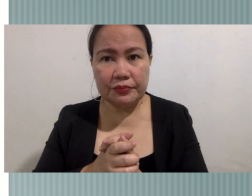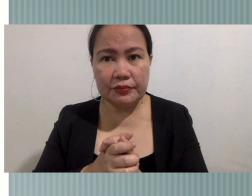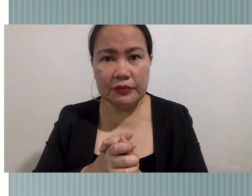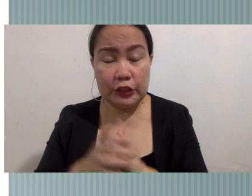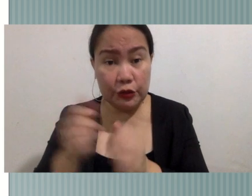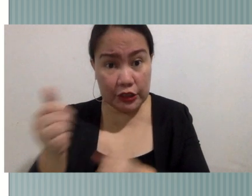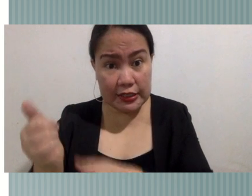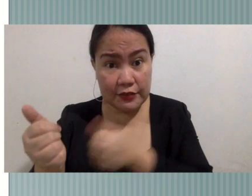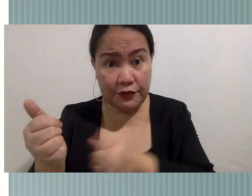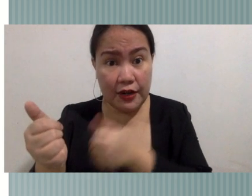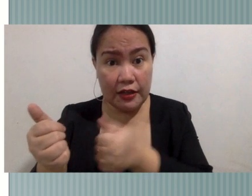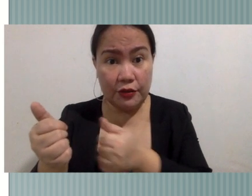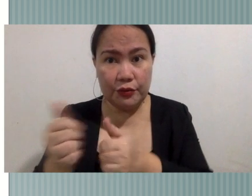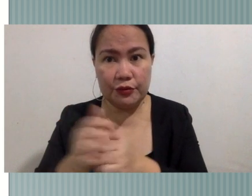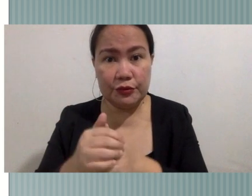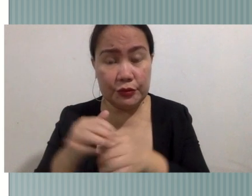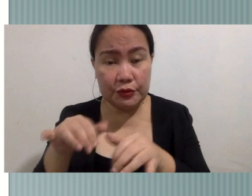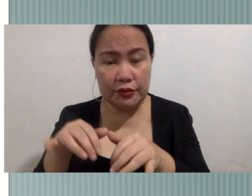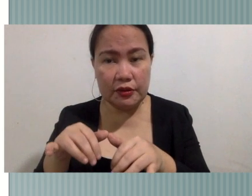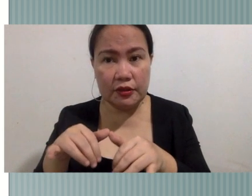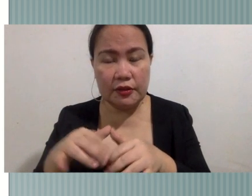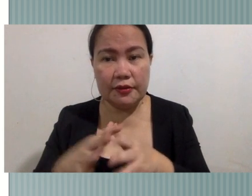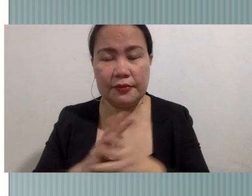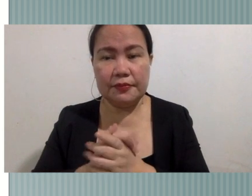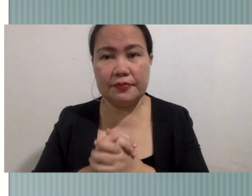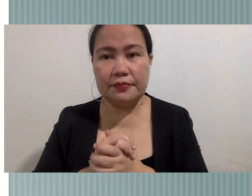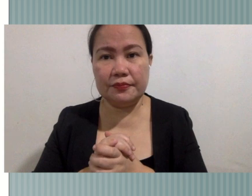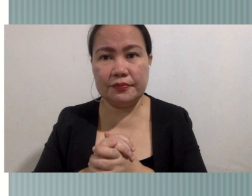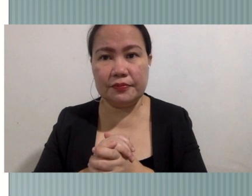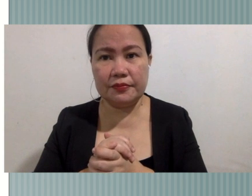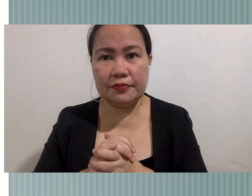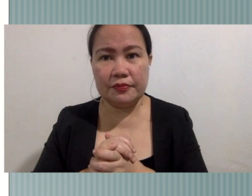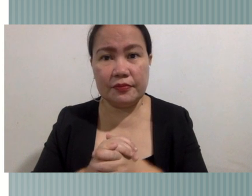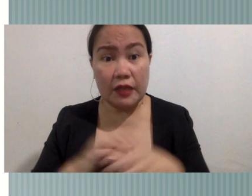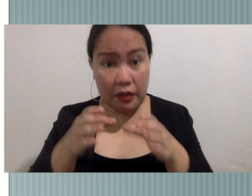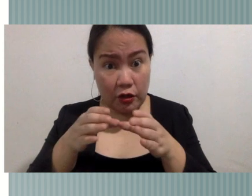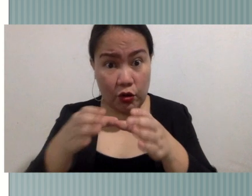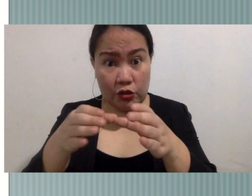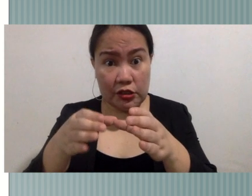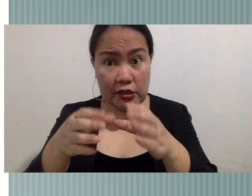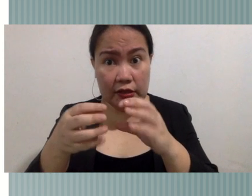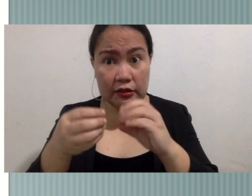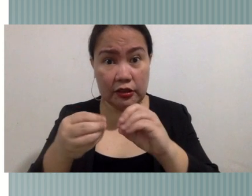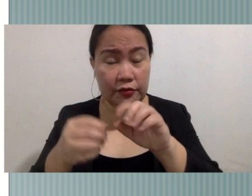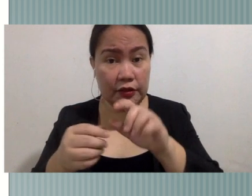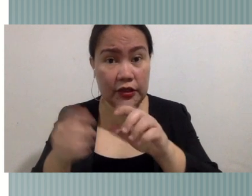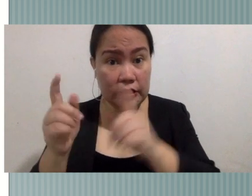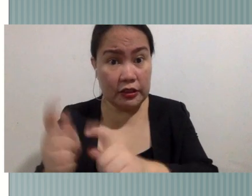equation natin. Or, ang gawin nyo lang, kailangan yung constant term nasa